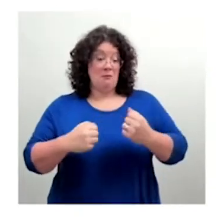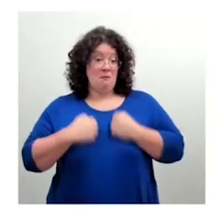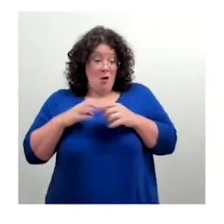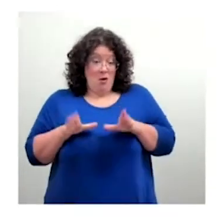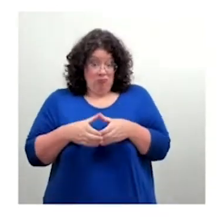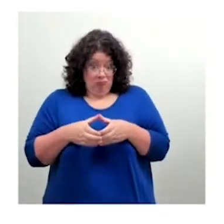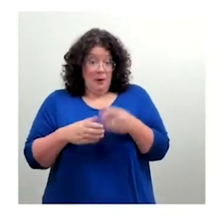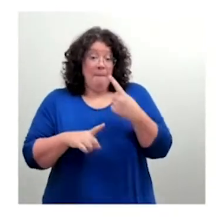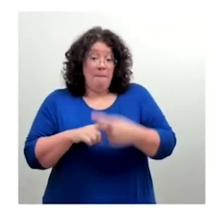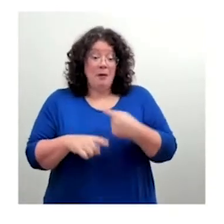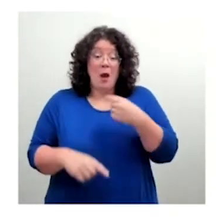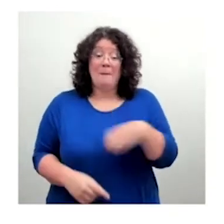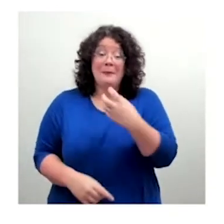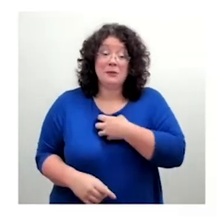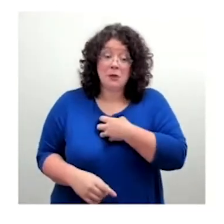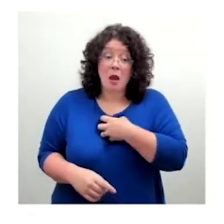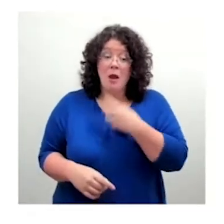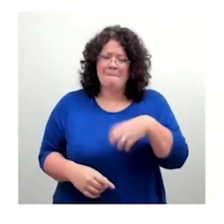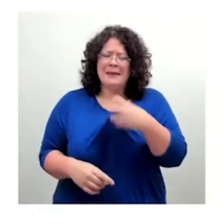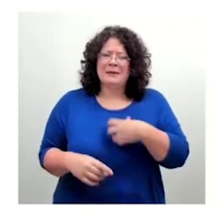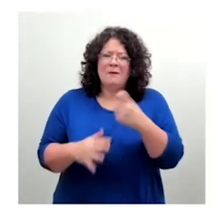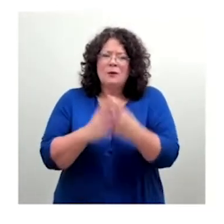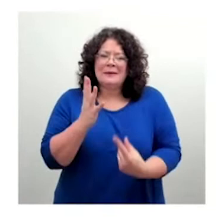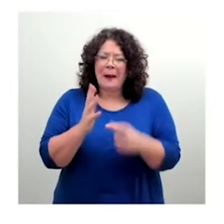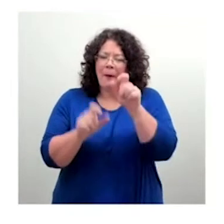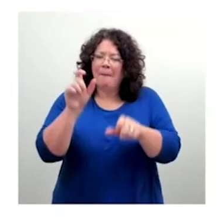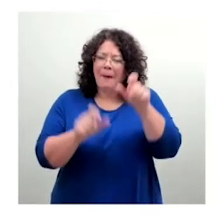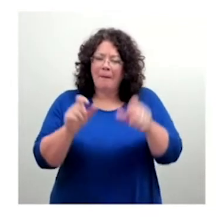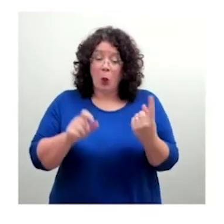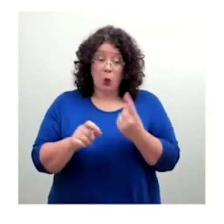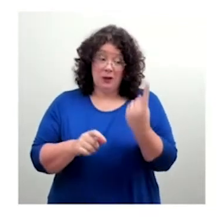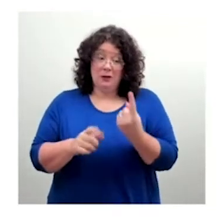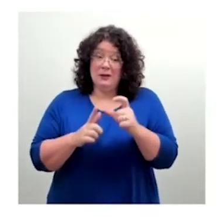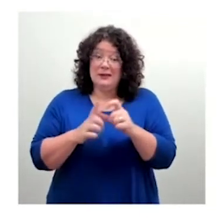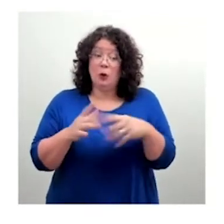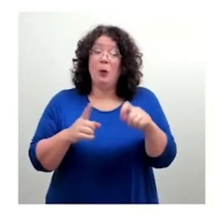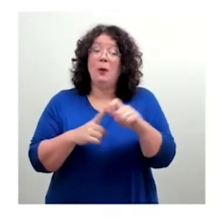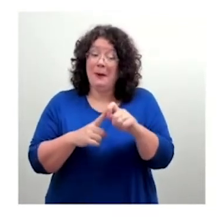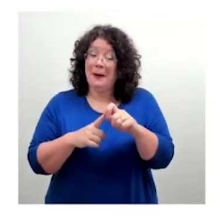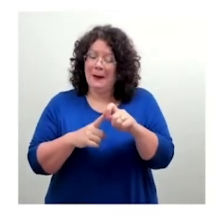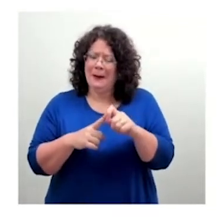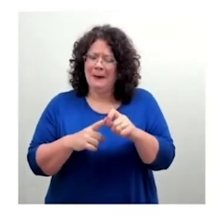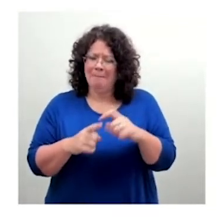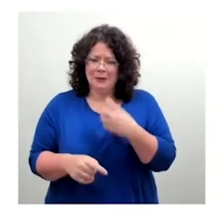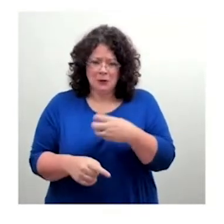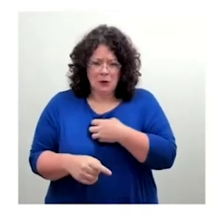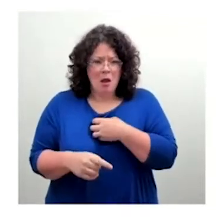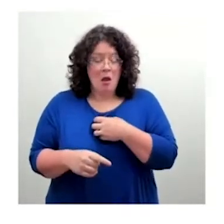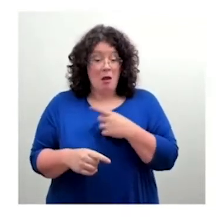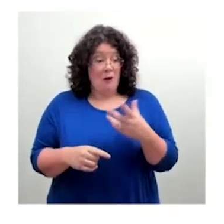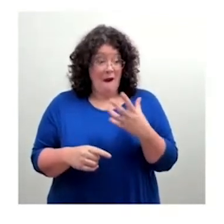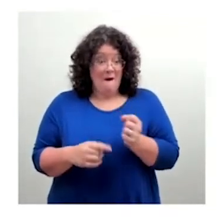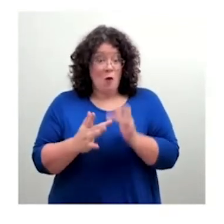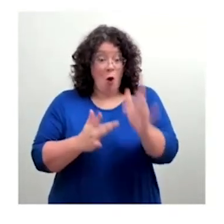and many people in communities. We're running challenge sessions across government. We have disability and